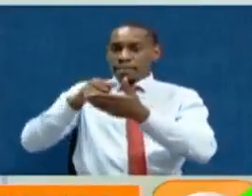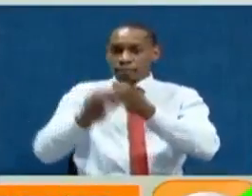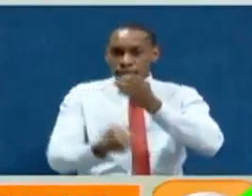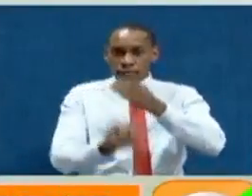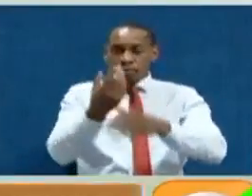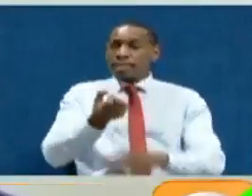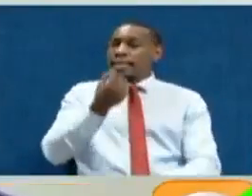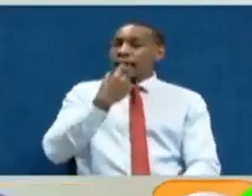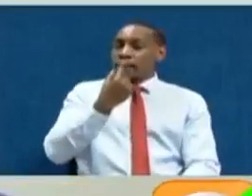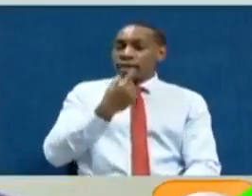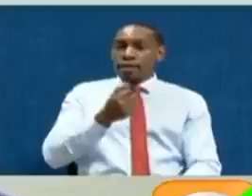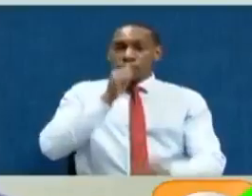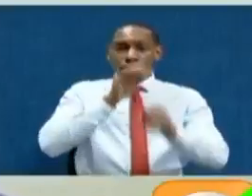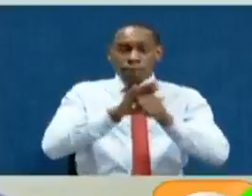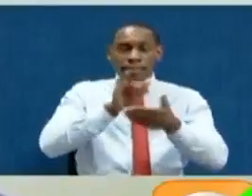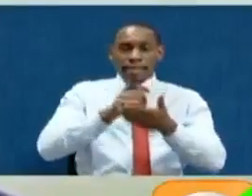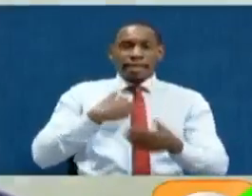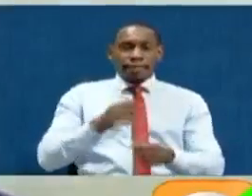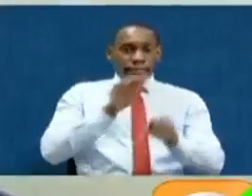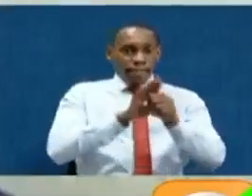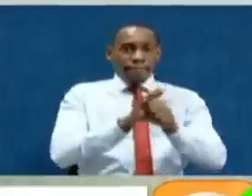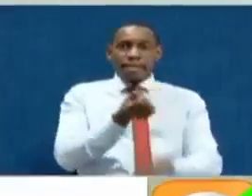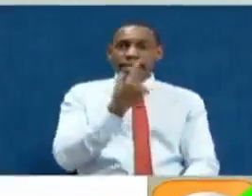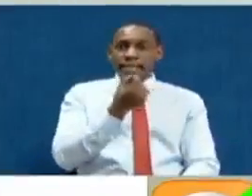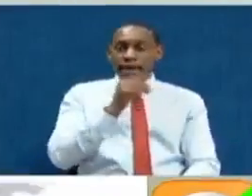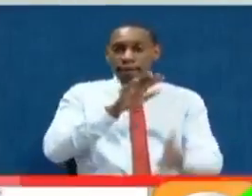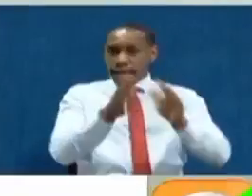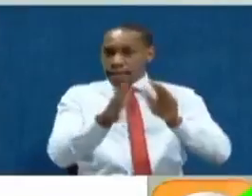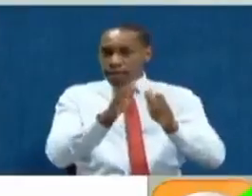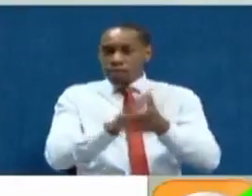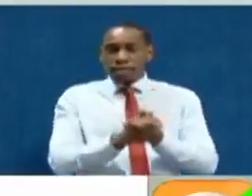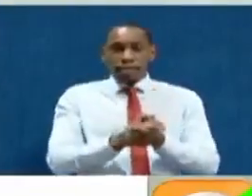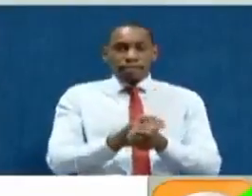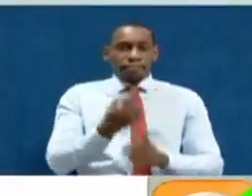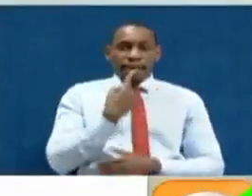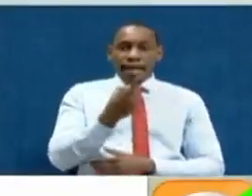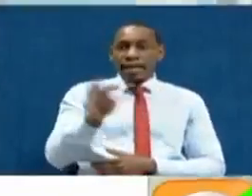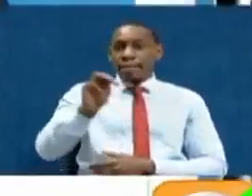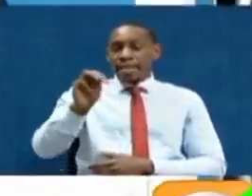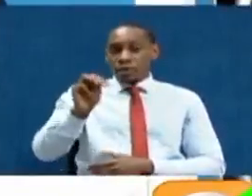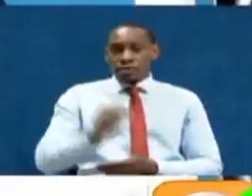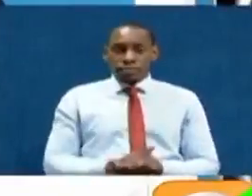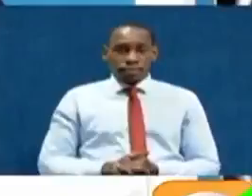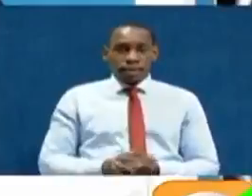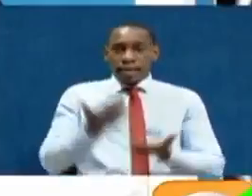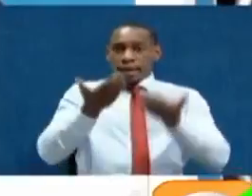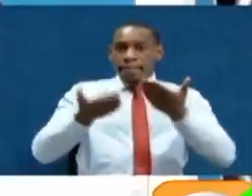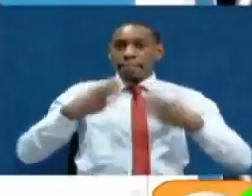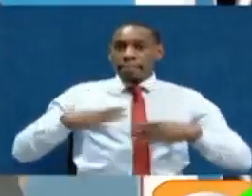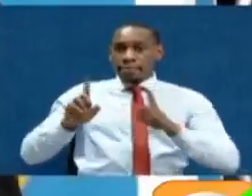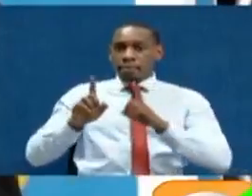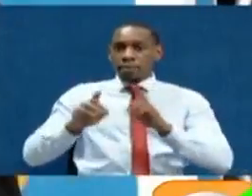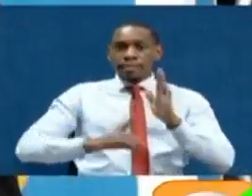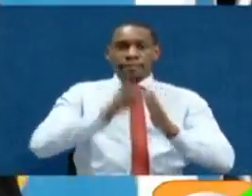the vaccines promise that we'll have many doses to the tune of a couple of 100 million. Probably the people in the